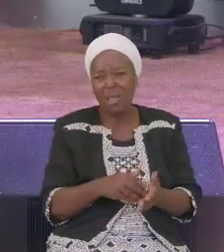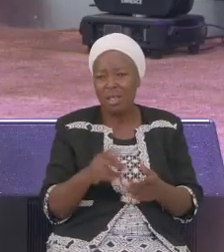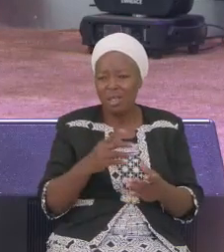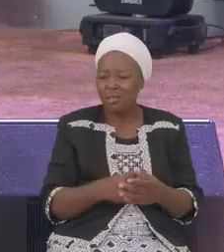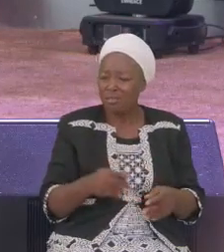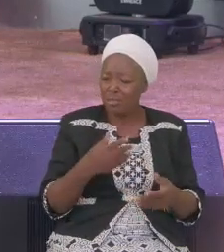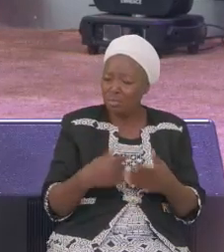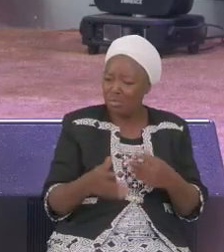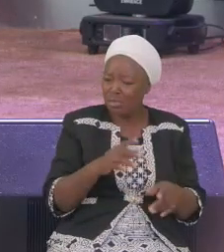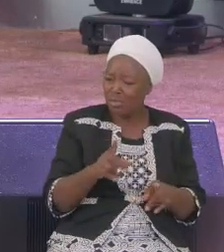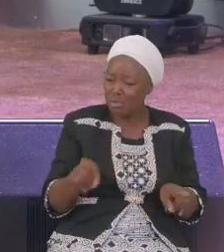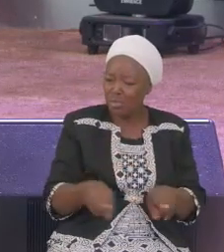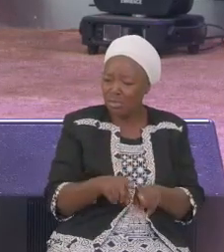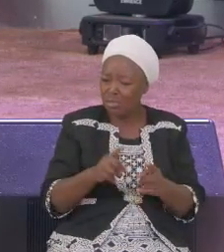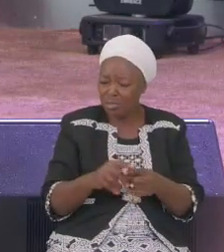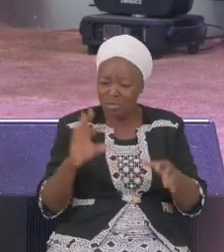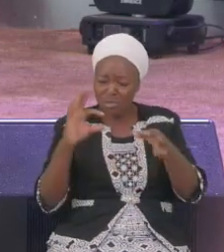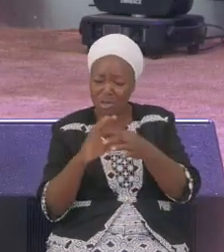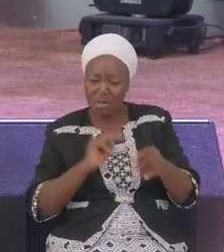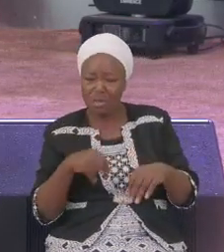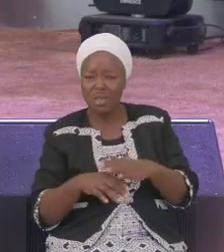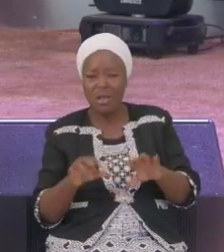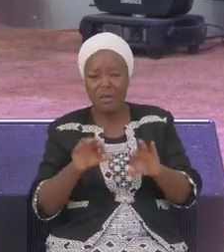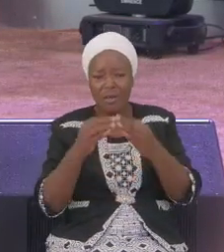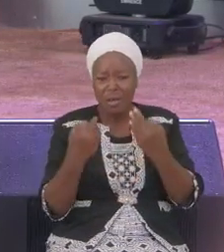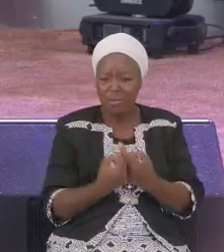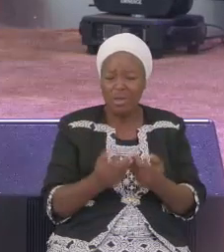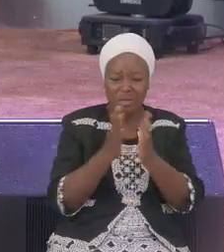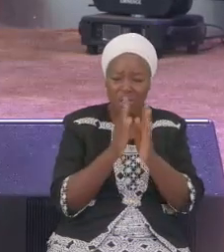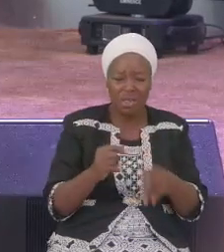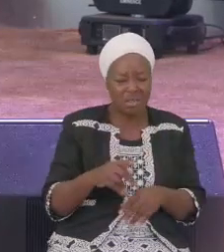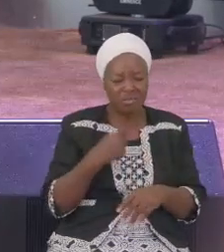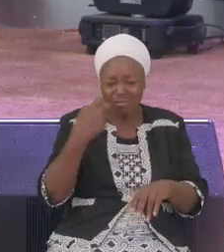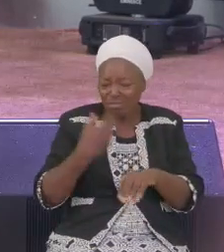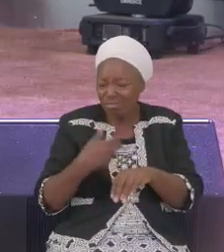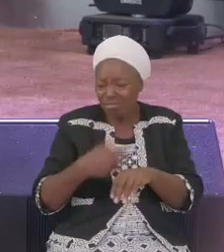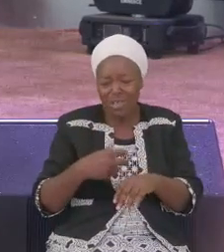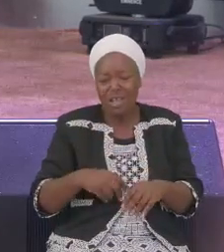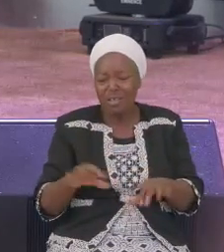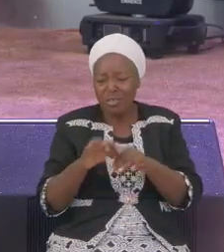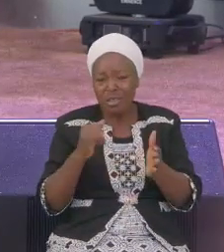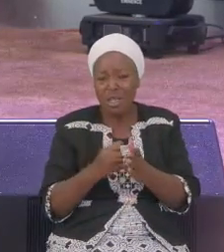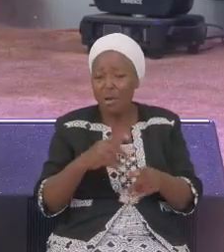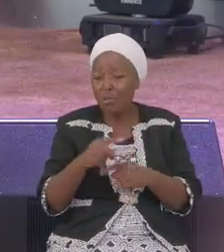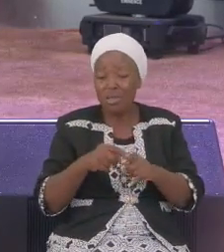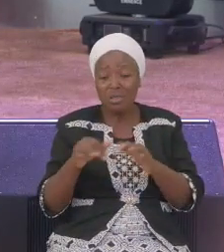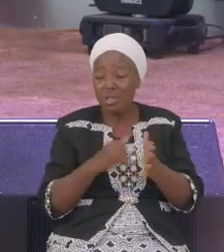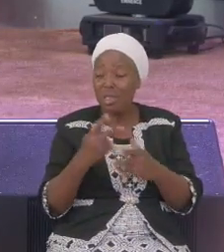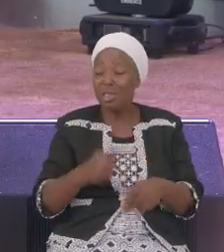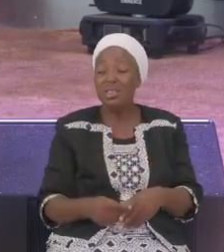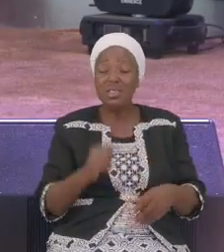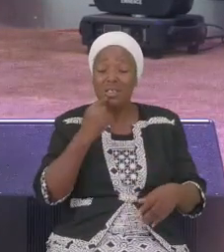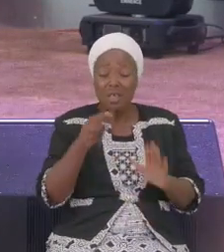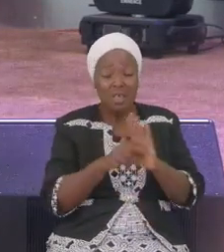us in the family devotion, he can hardly do that. And when he does, the fire he had before he went